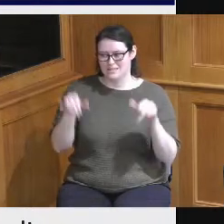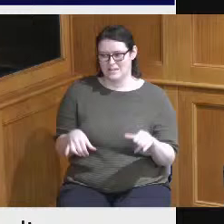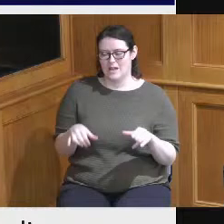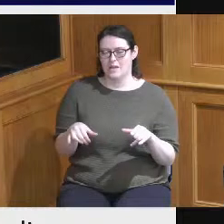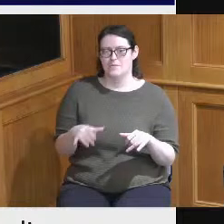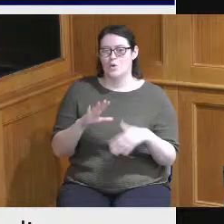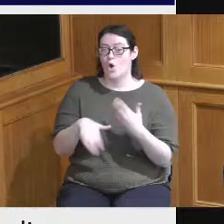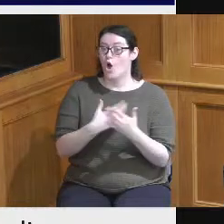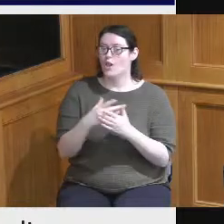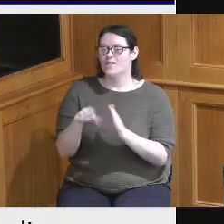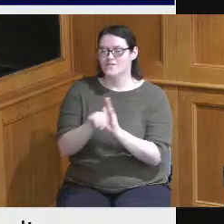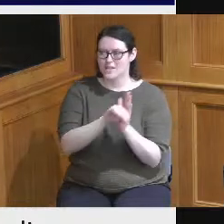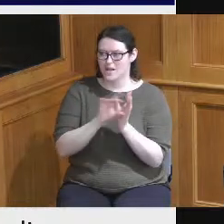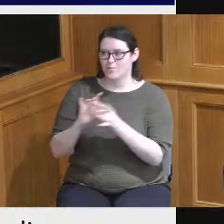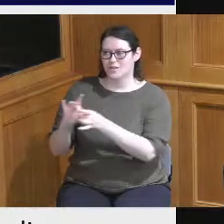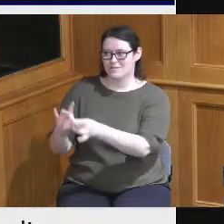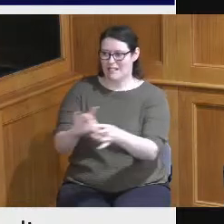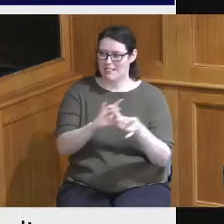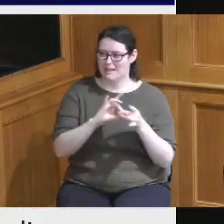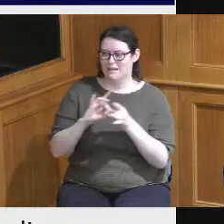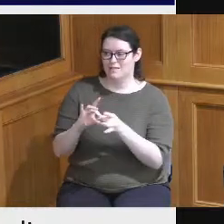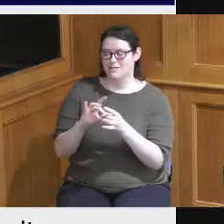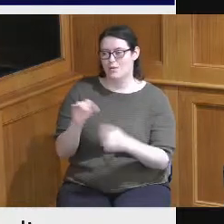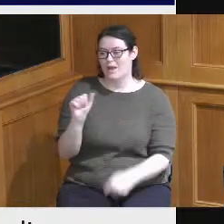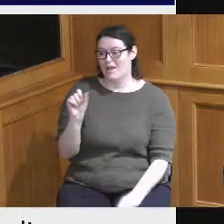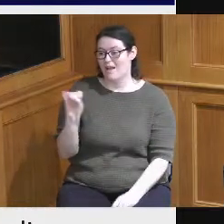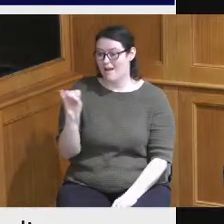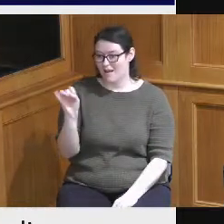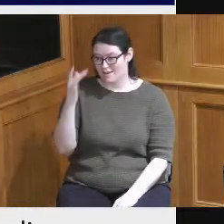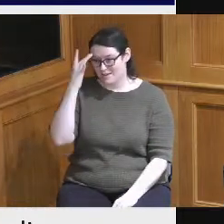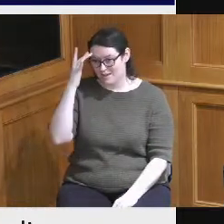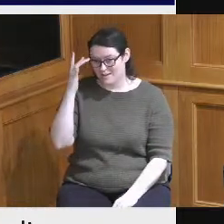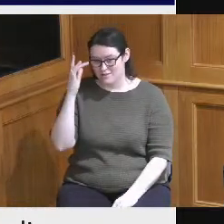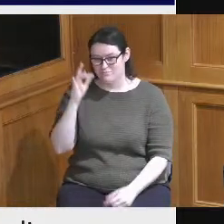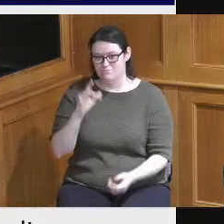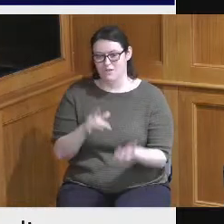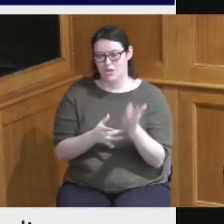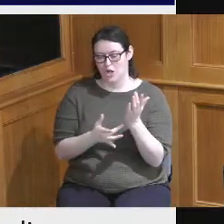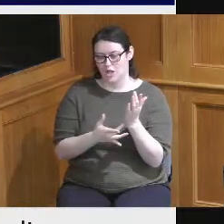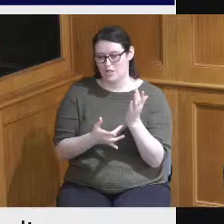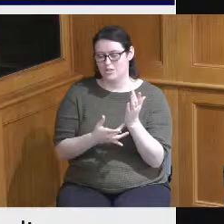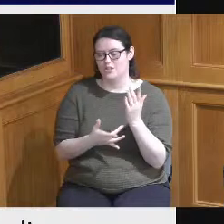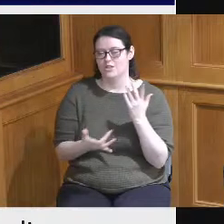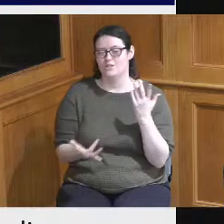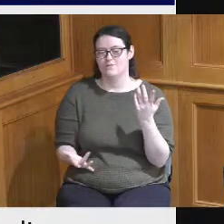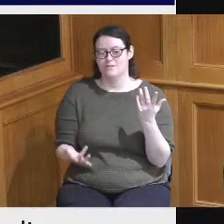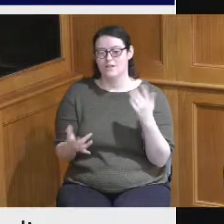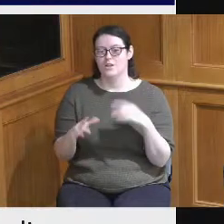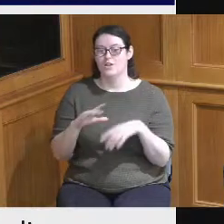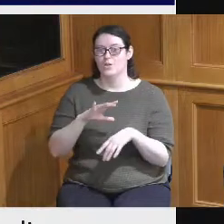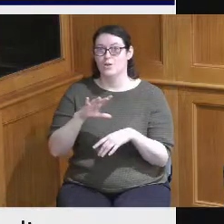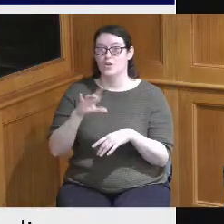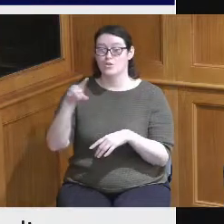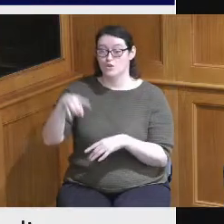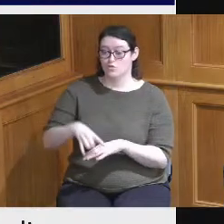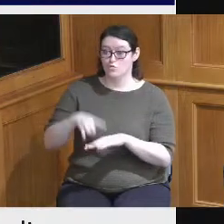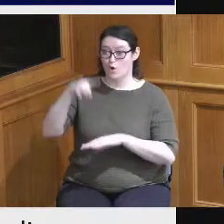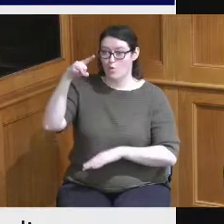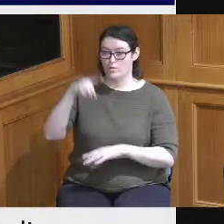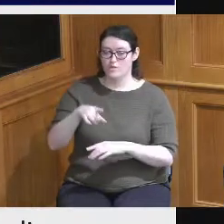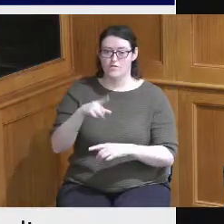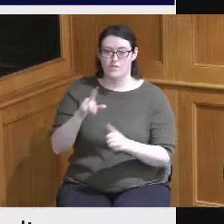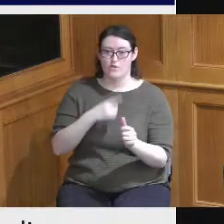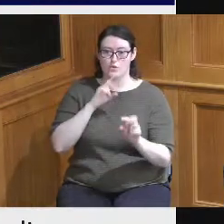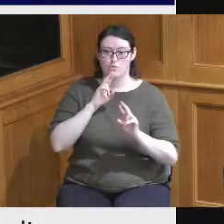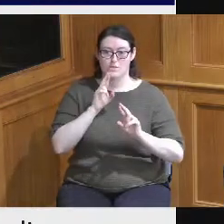all of our cameras in. That's AI technology, including the integration for the drones as first responders, which I was just talking